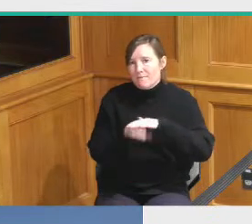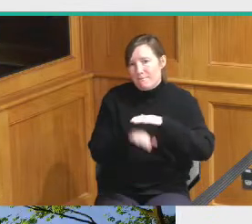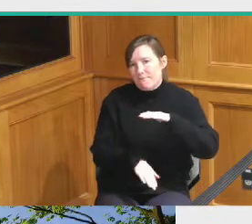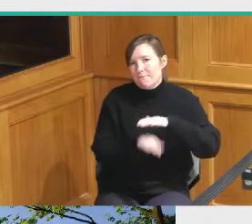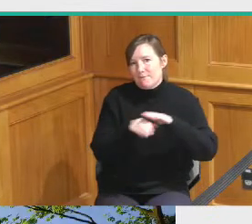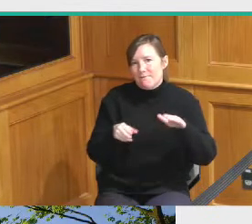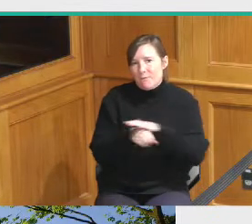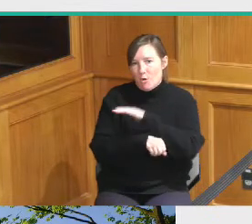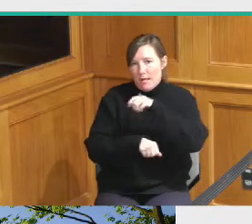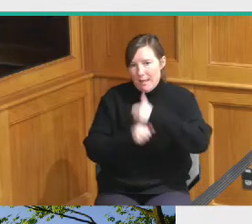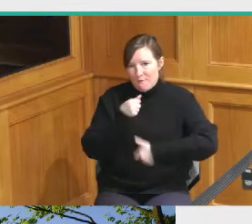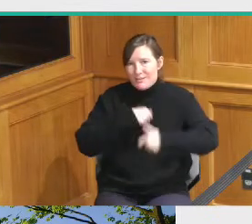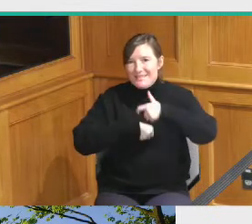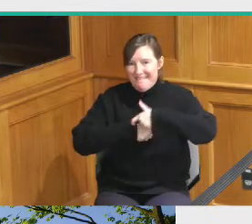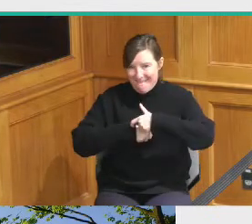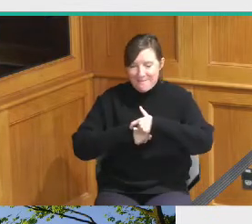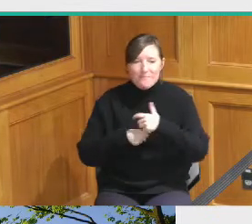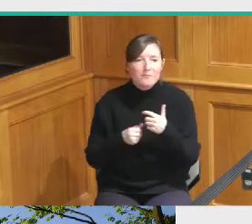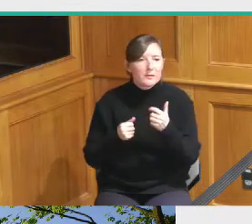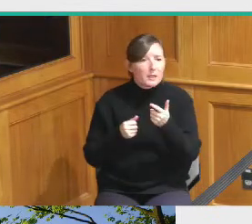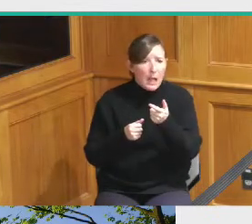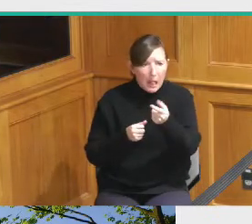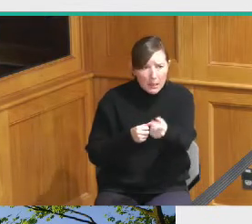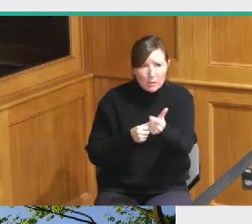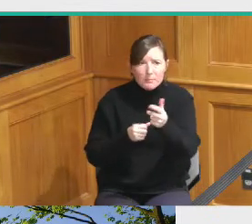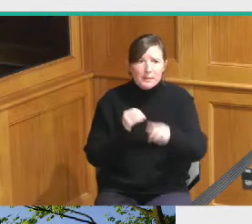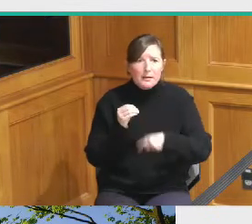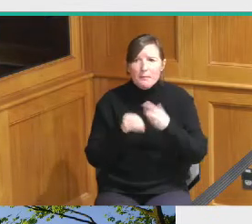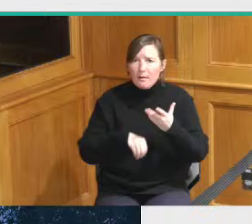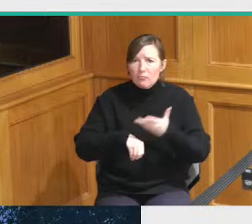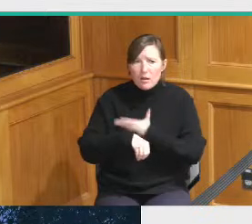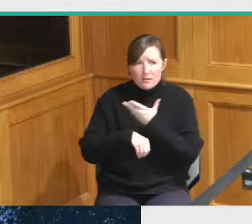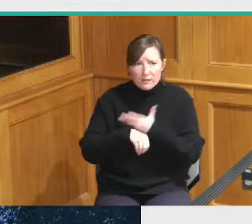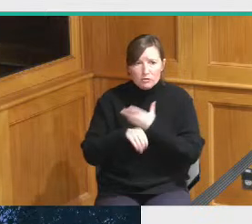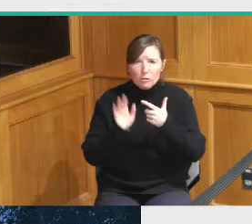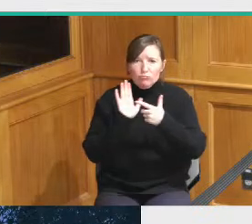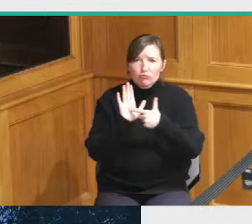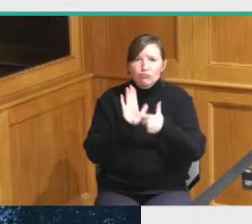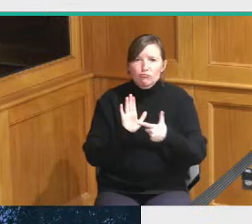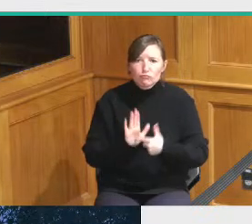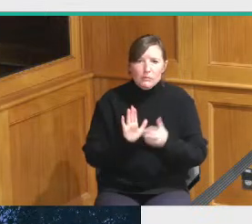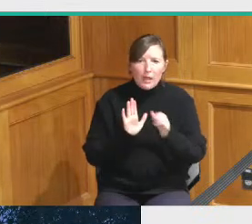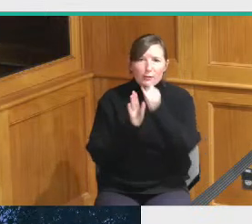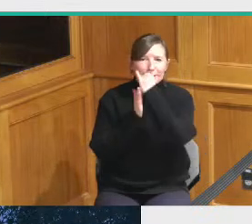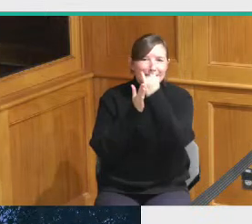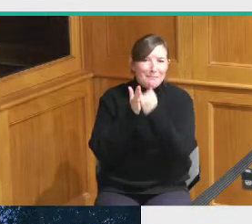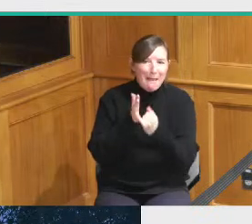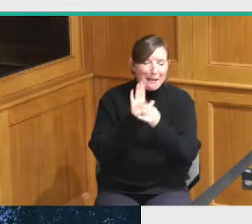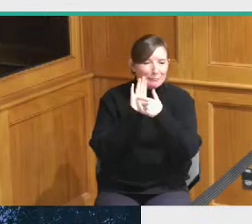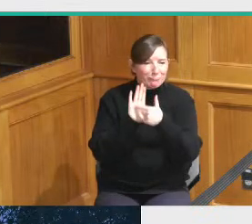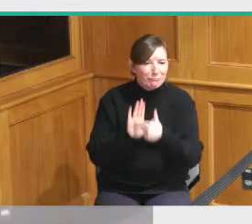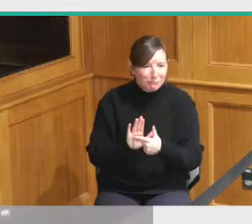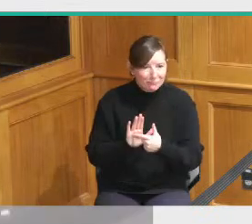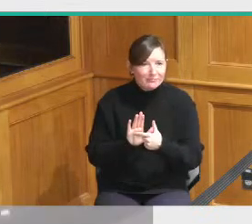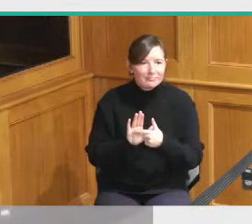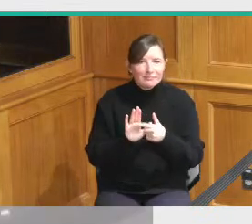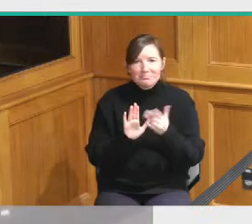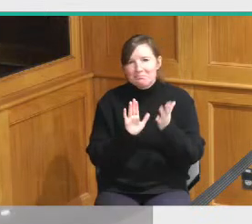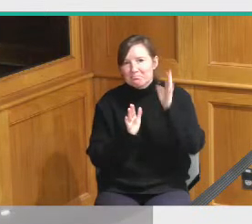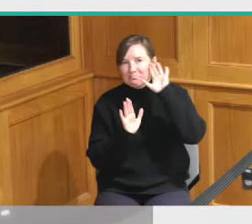So that's just a little bit about the renovation. I'm going to walk through some of the schematics here, or some of the